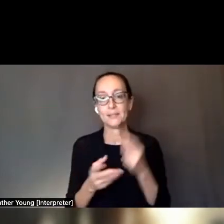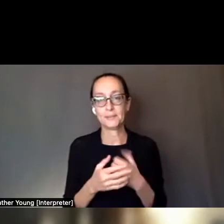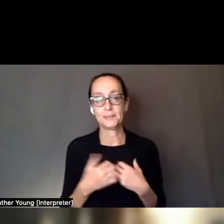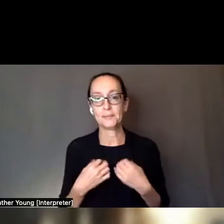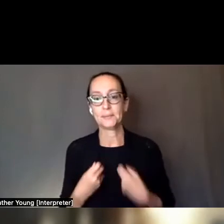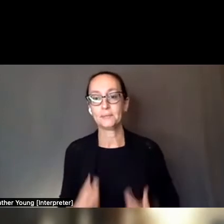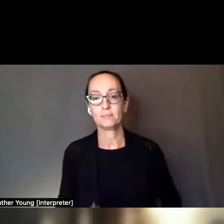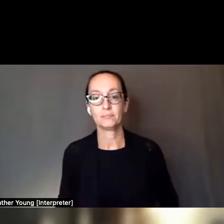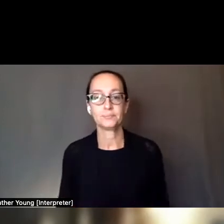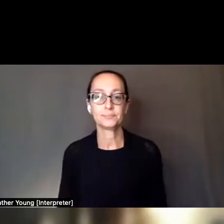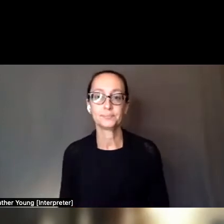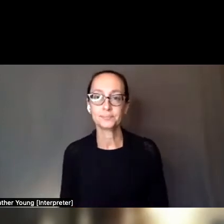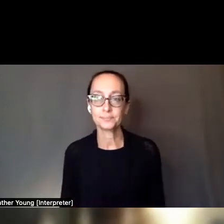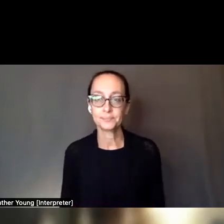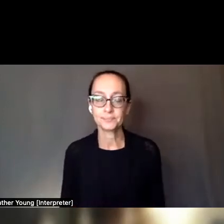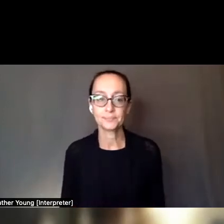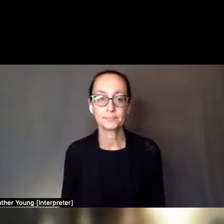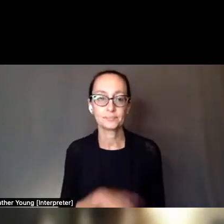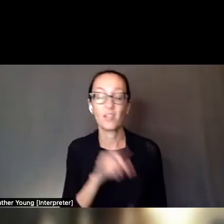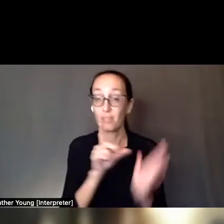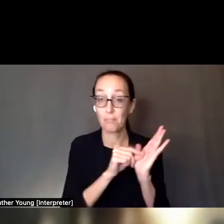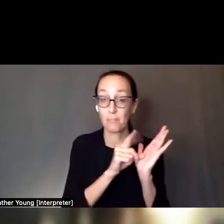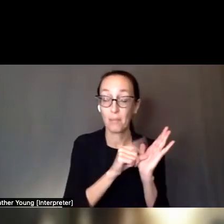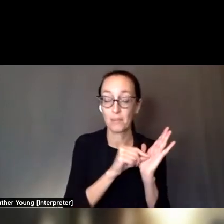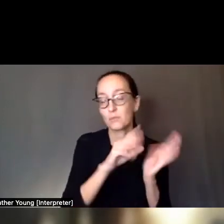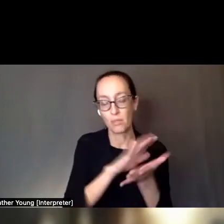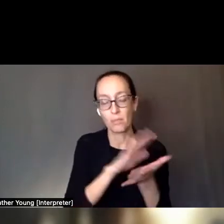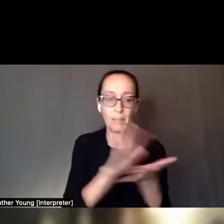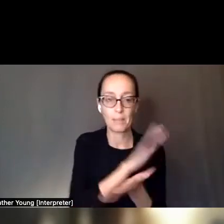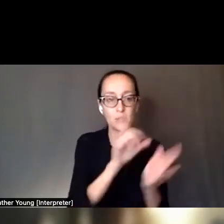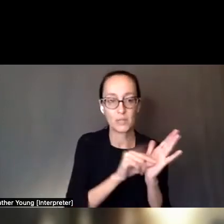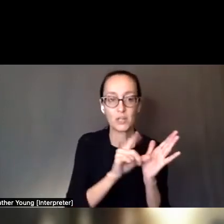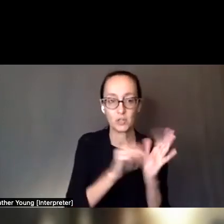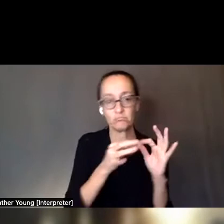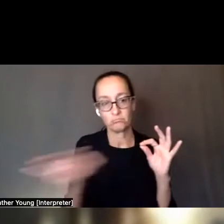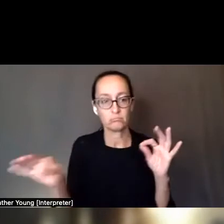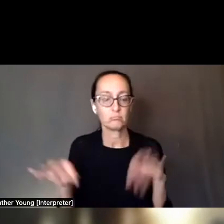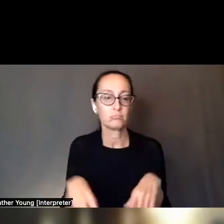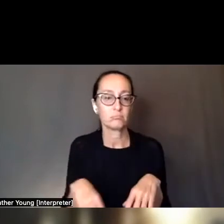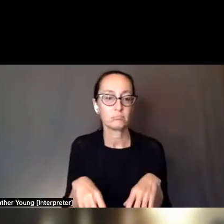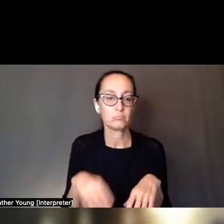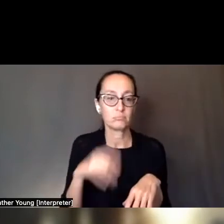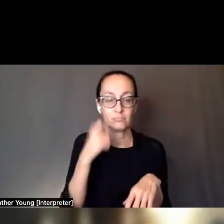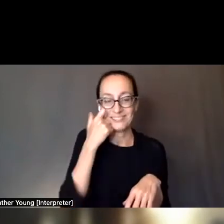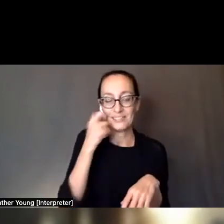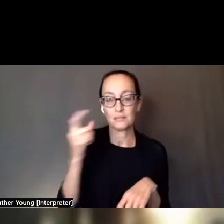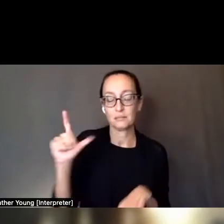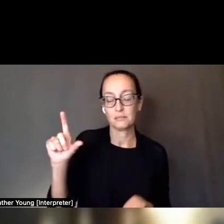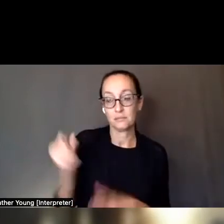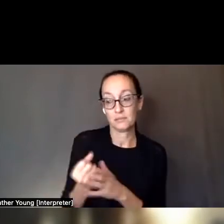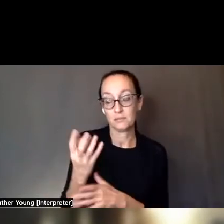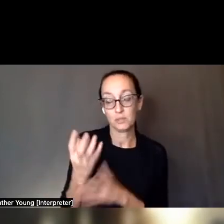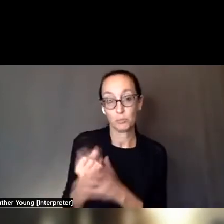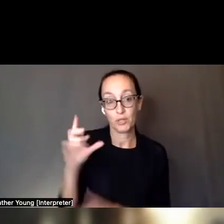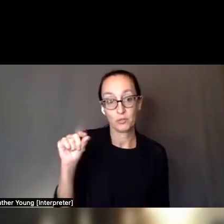It's free to access these papers. They were published in Ear and Hearing in the spring of 2022.